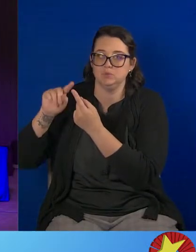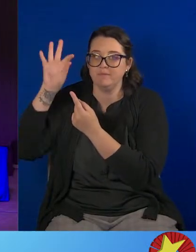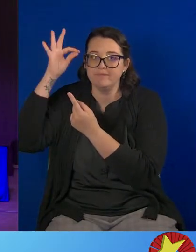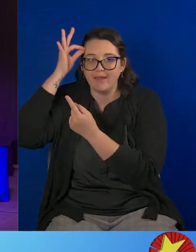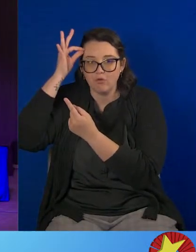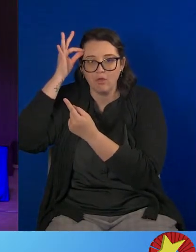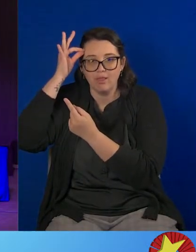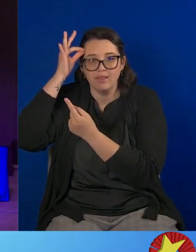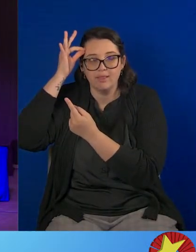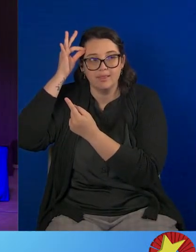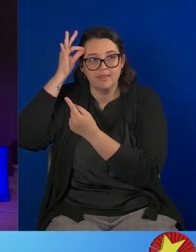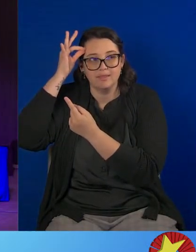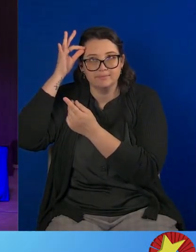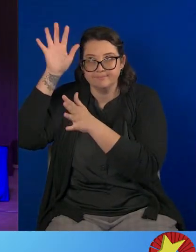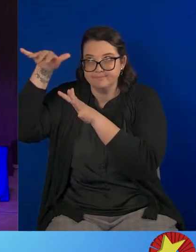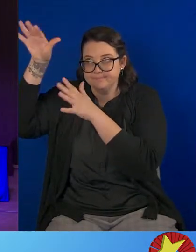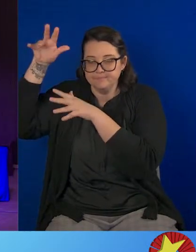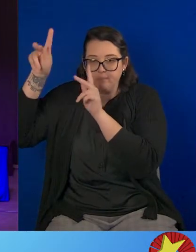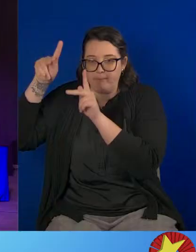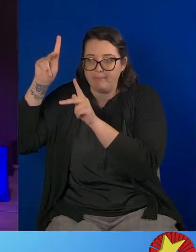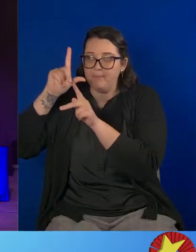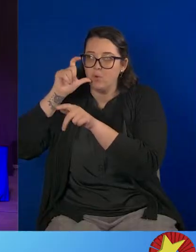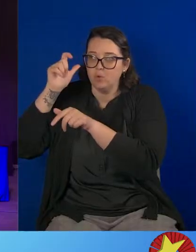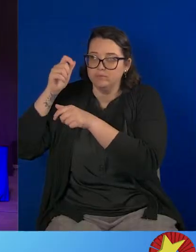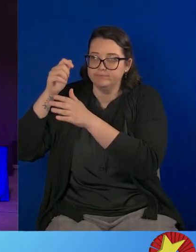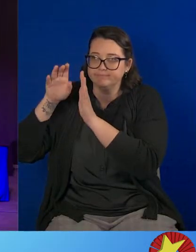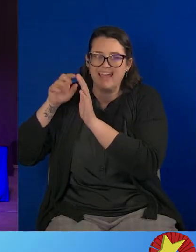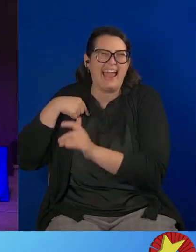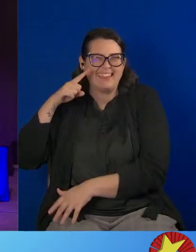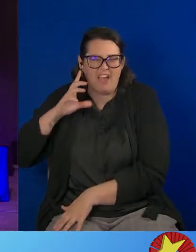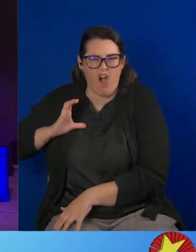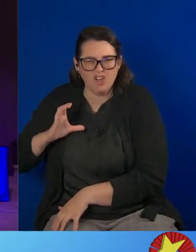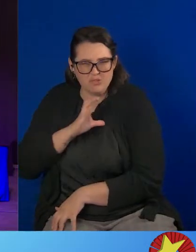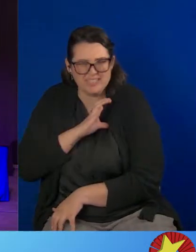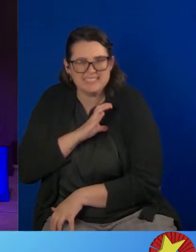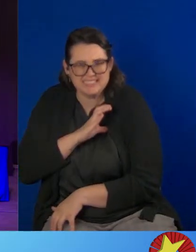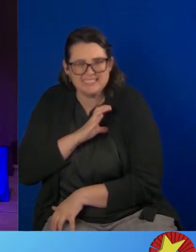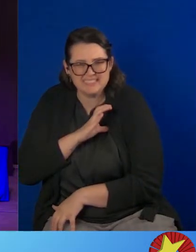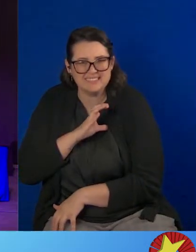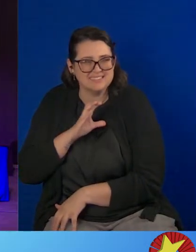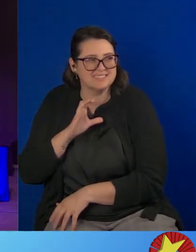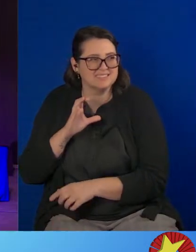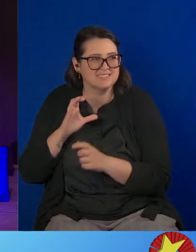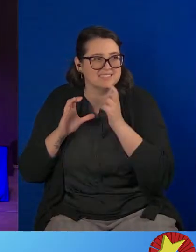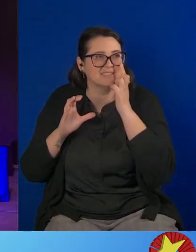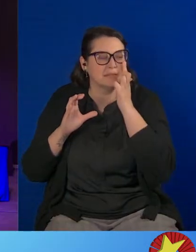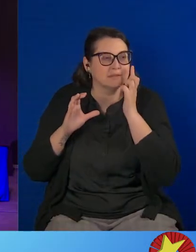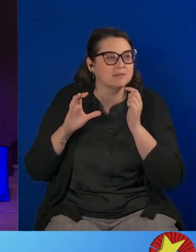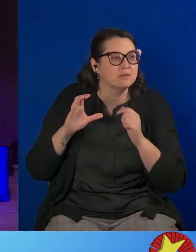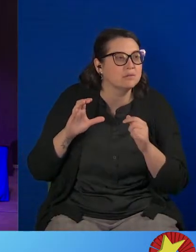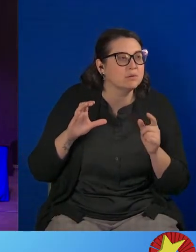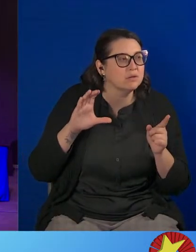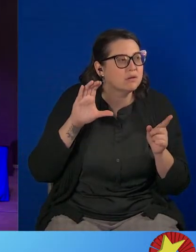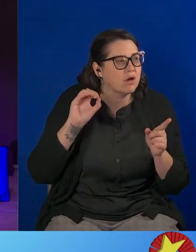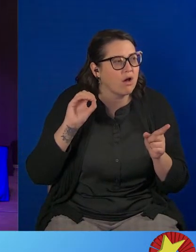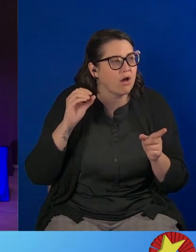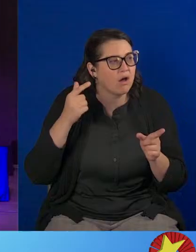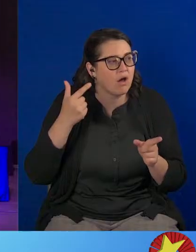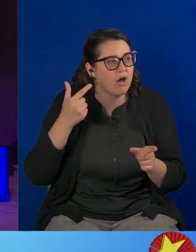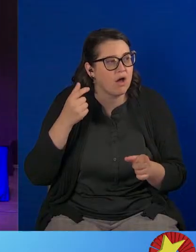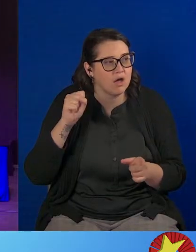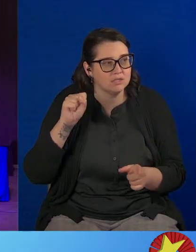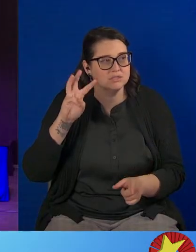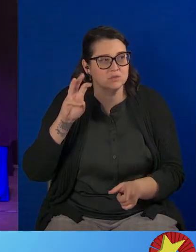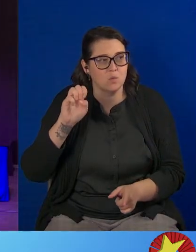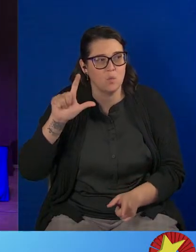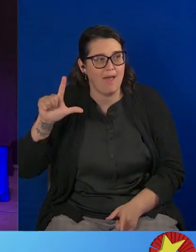federal people that make laws, whether that's I think it's Congress. The Cogswell-Macy Act, are you all familiar with the Cogswell-Macy Act? There